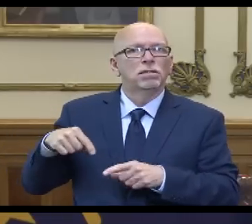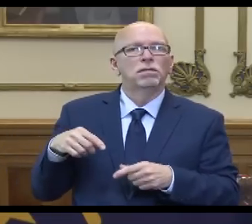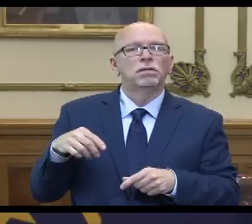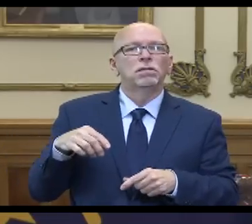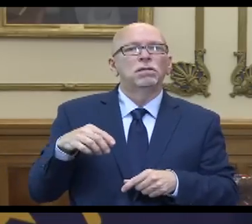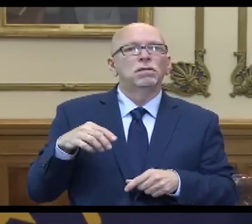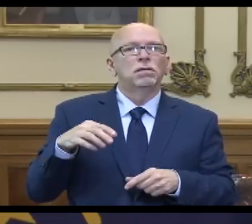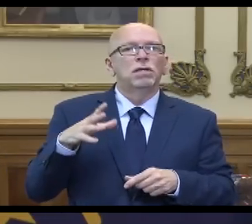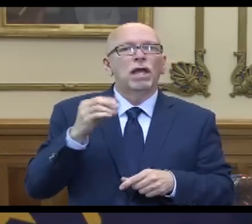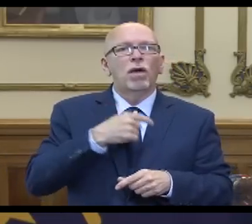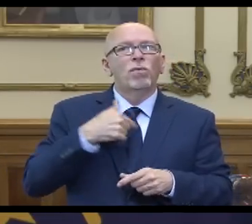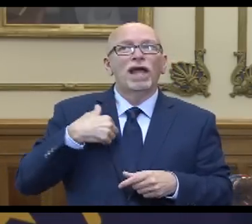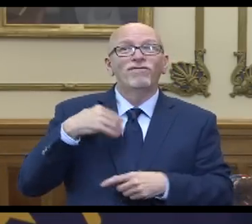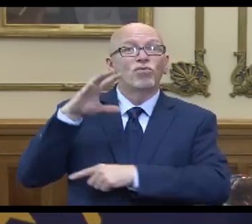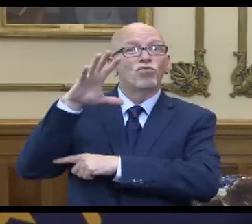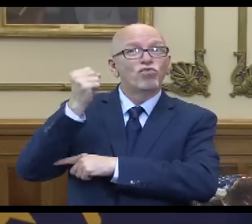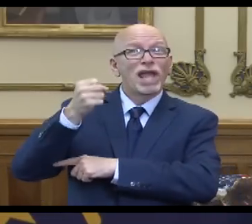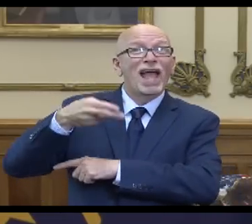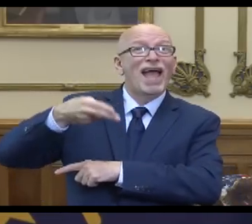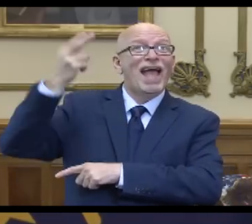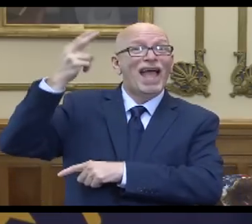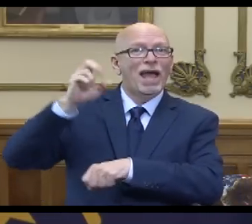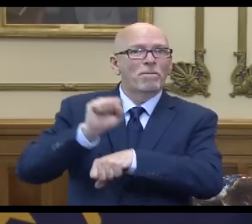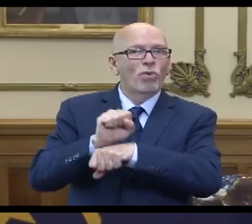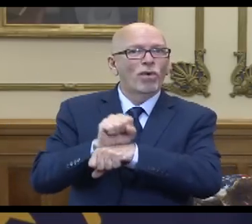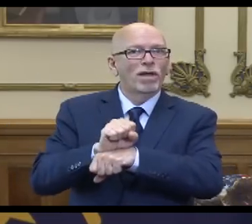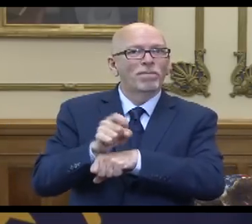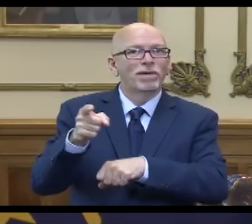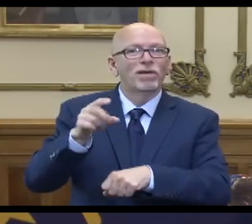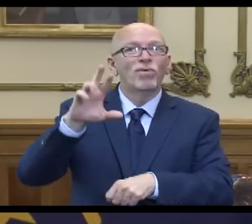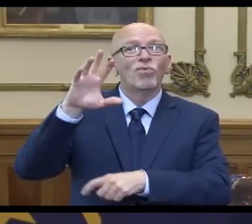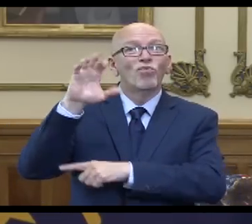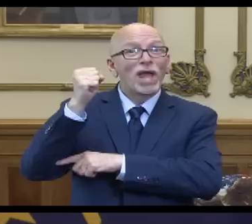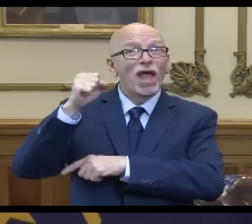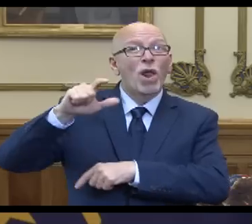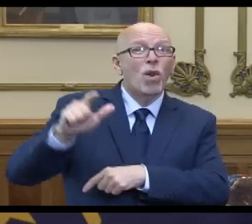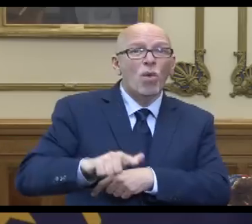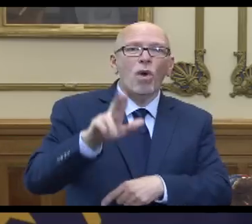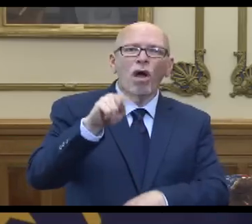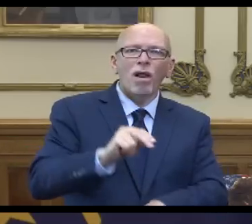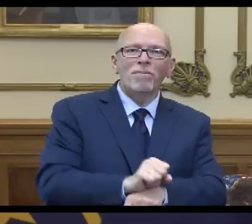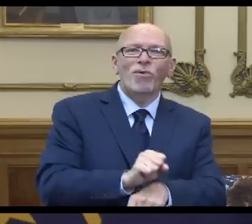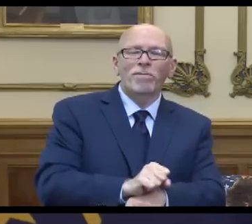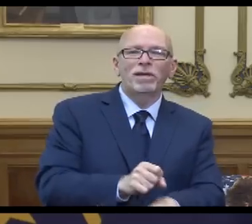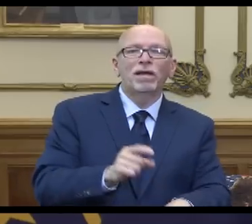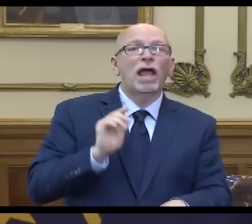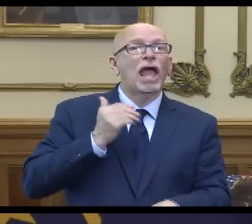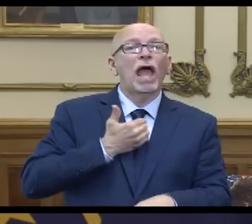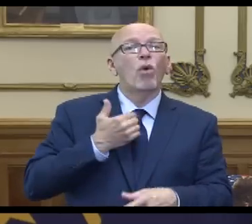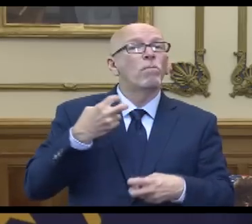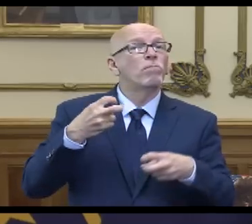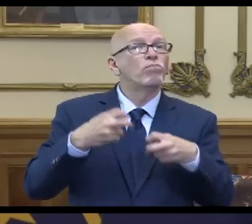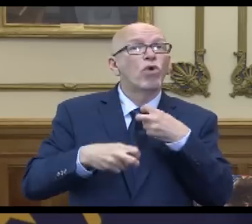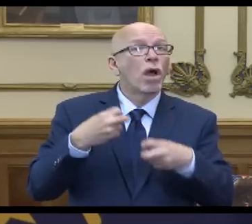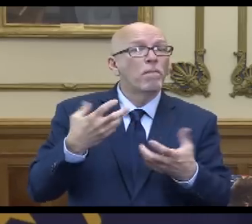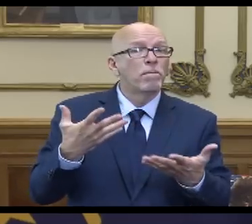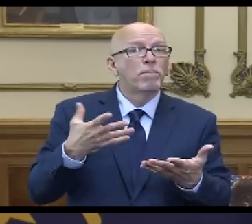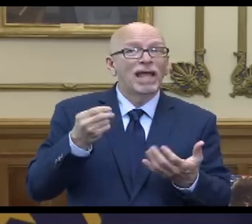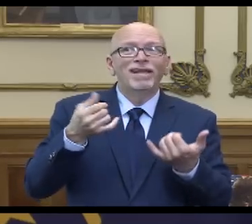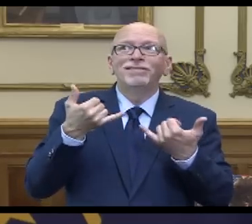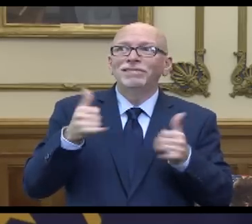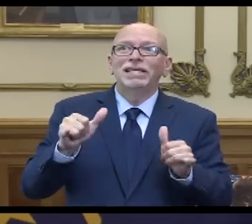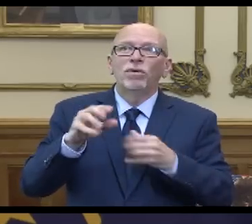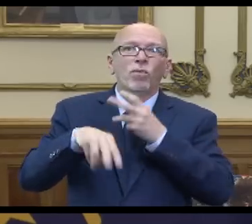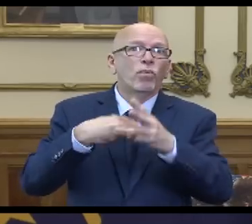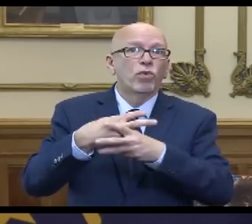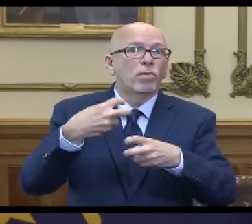and a record high employment, a record low unemployment. Our problem was, and it still will be around the